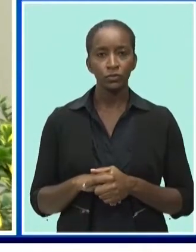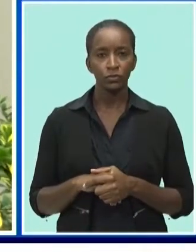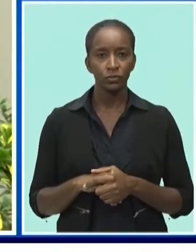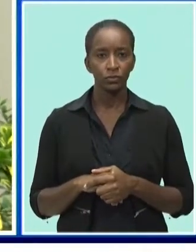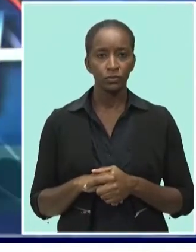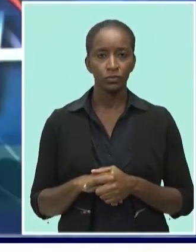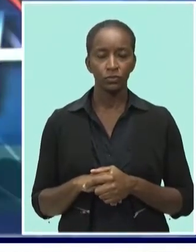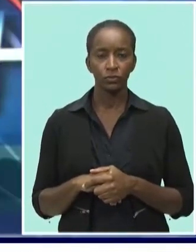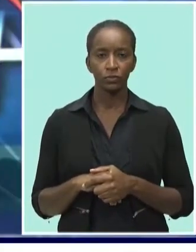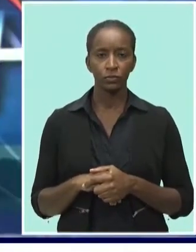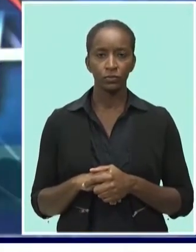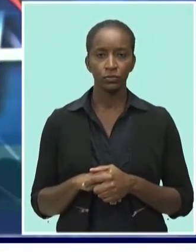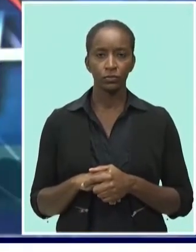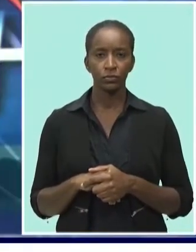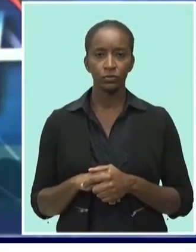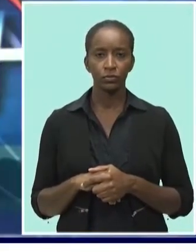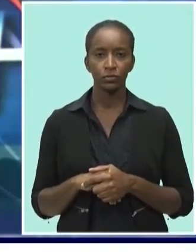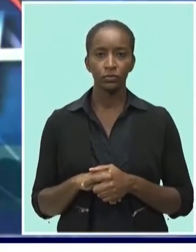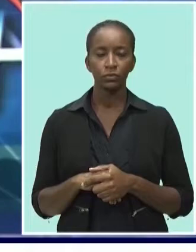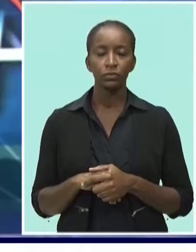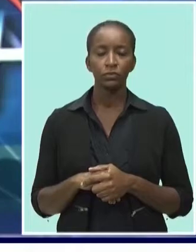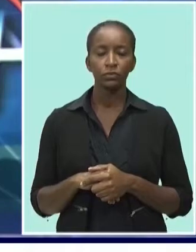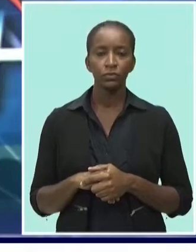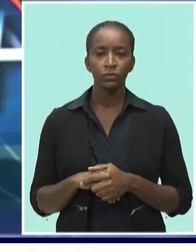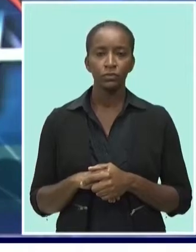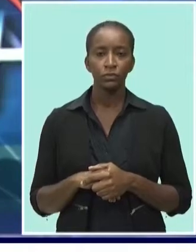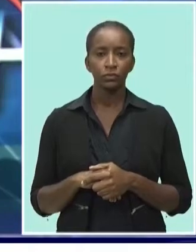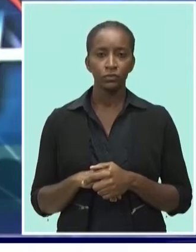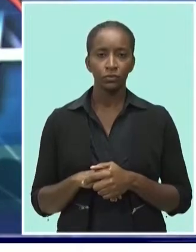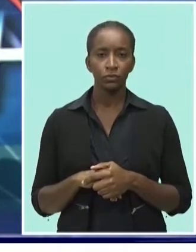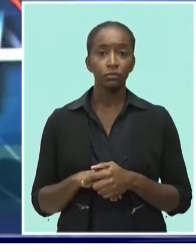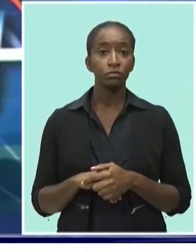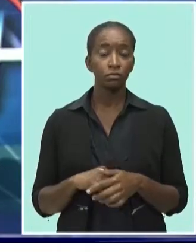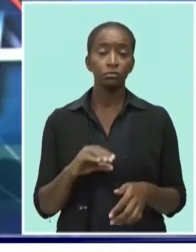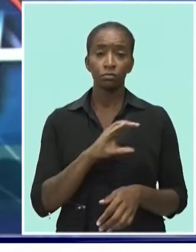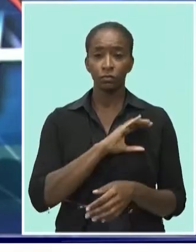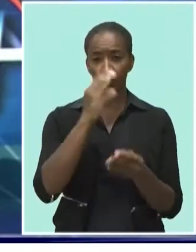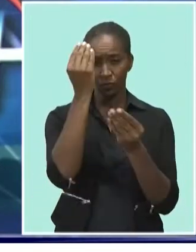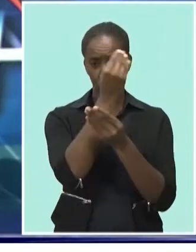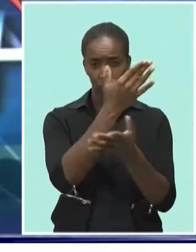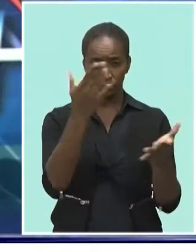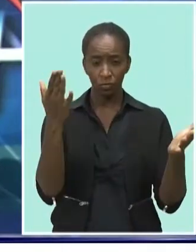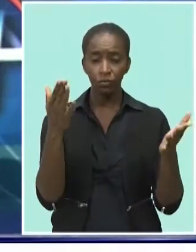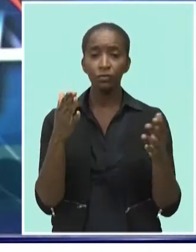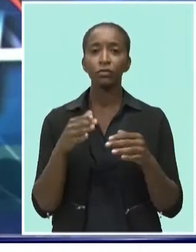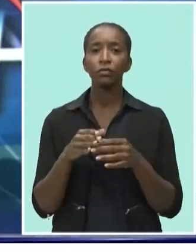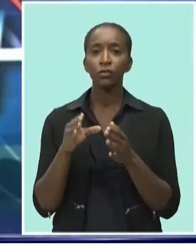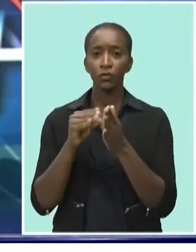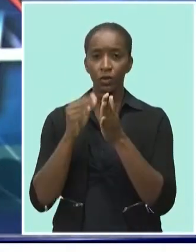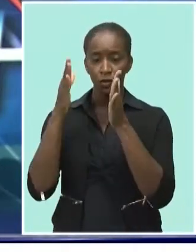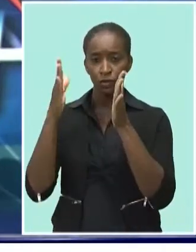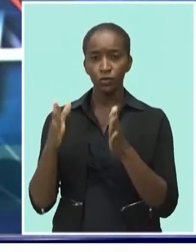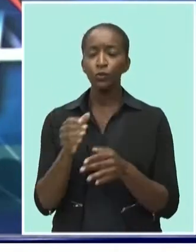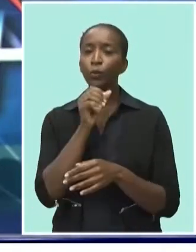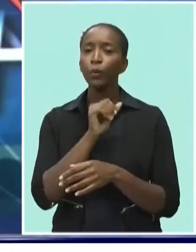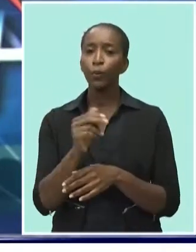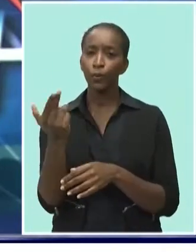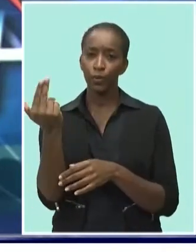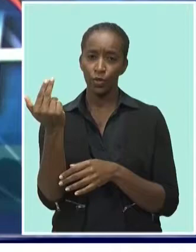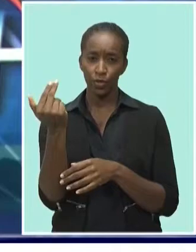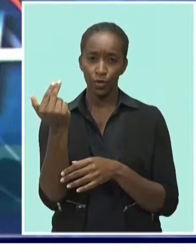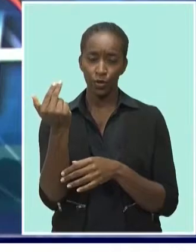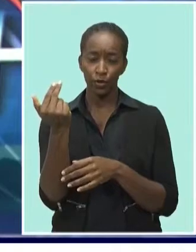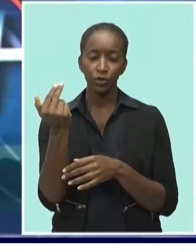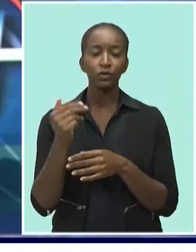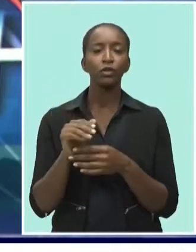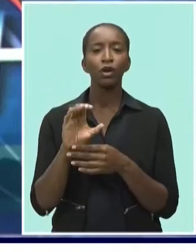CBC News. Police have confirmed that a 13-year-old Springer Memorial student has drowned. She is 13-year-old